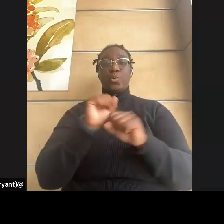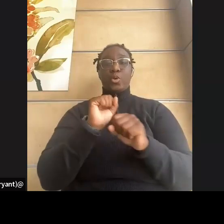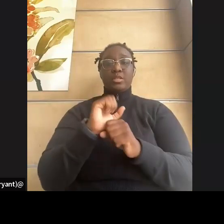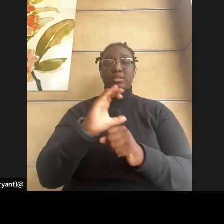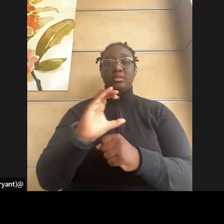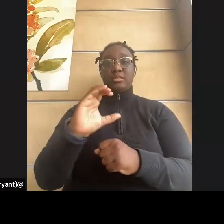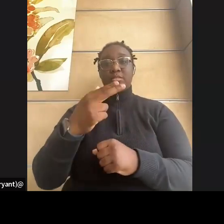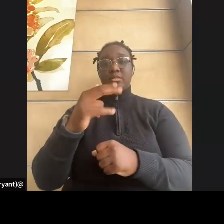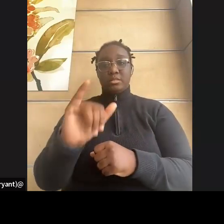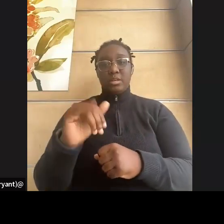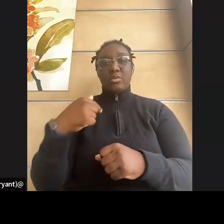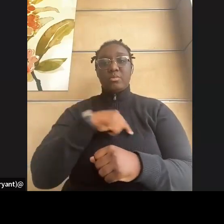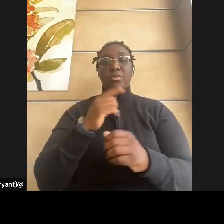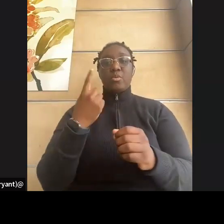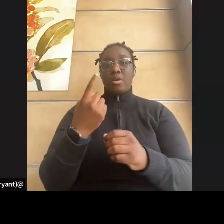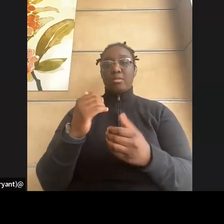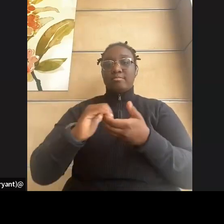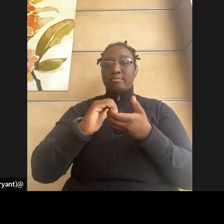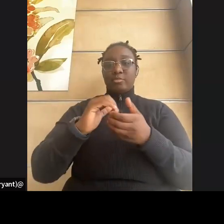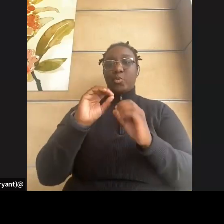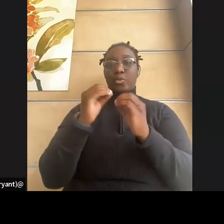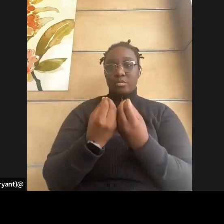are one of their partner organizations.